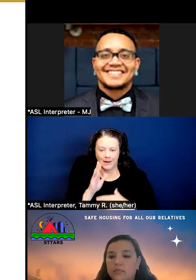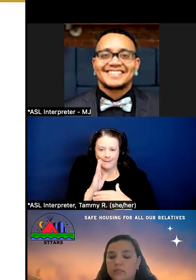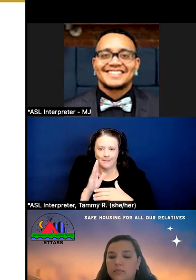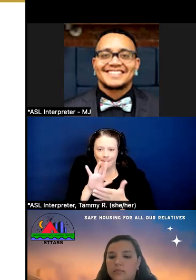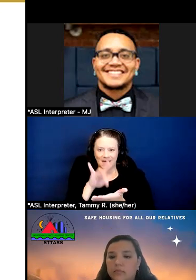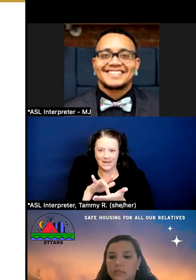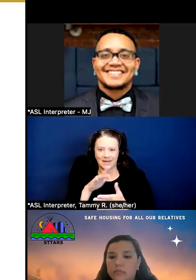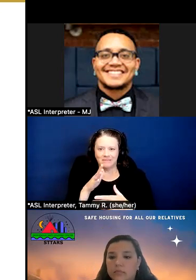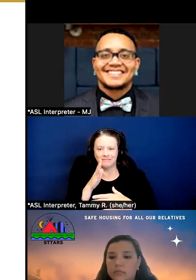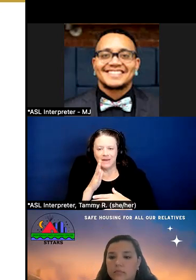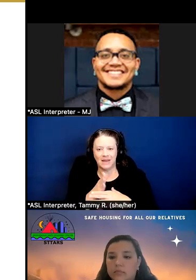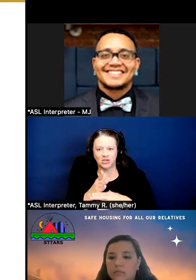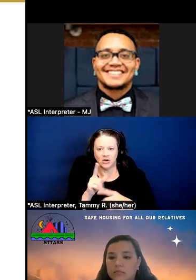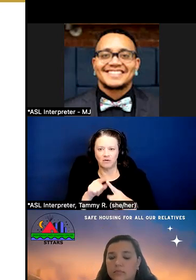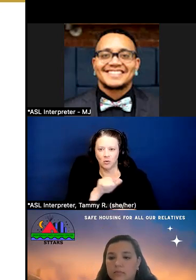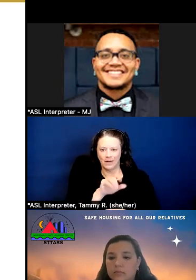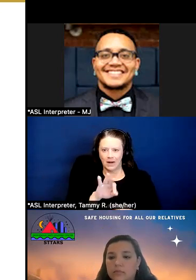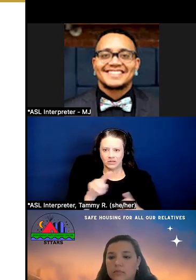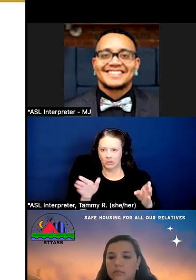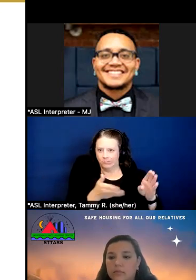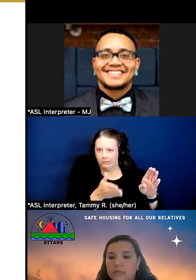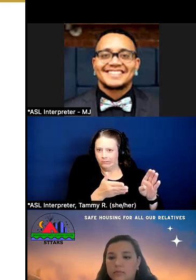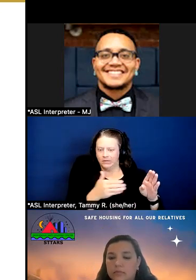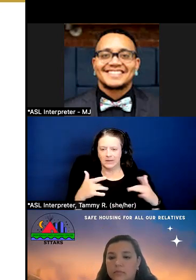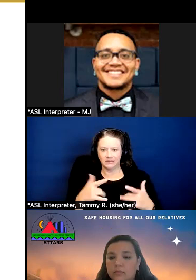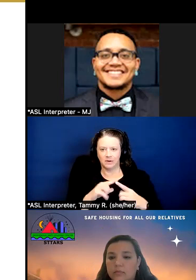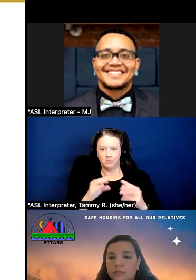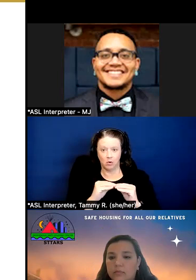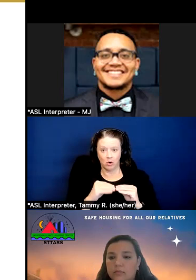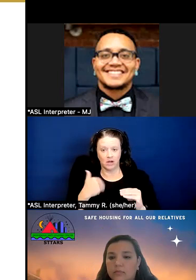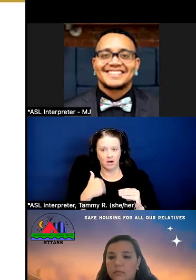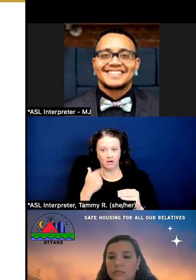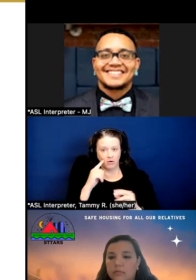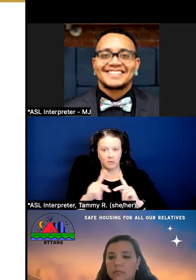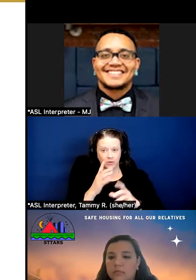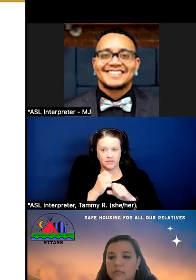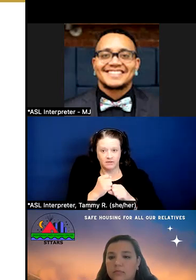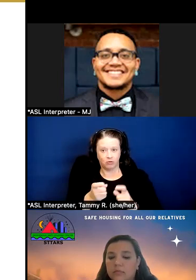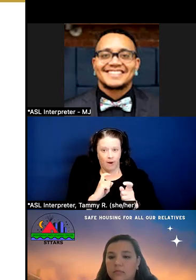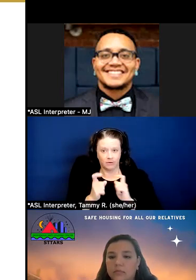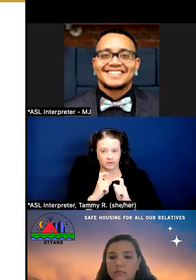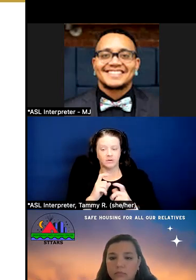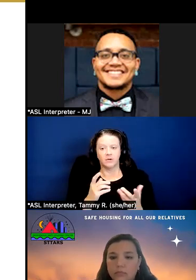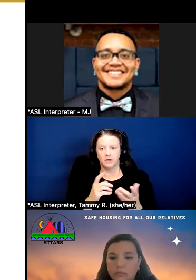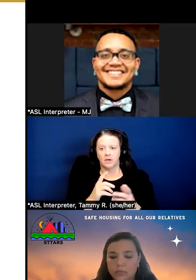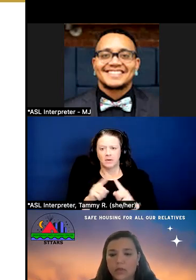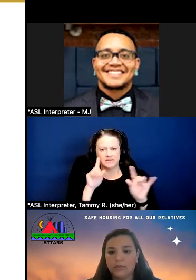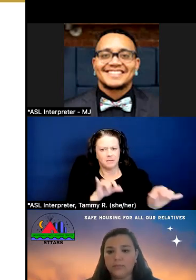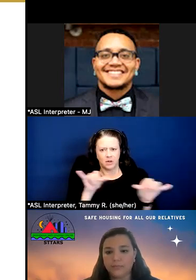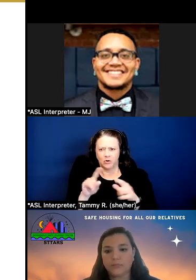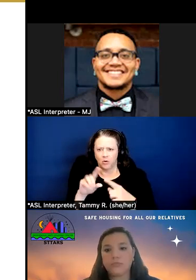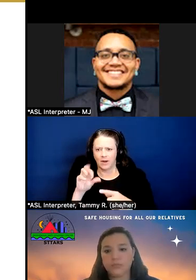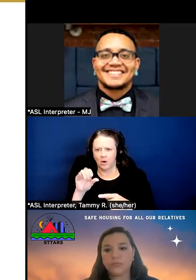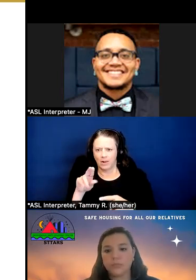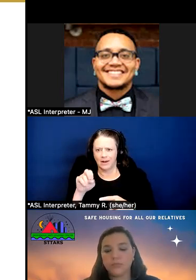it skews quite young. But we did not do, again, sort of similar to Caroline, I don't have sort of specific